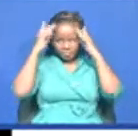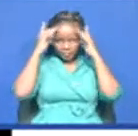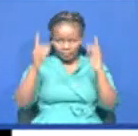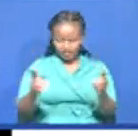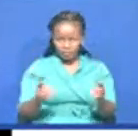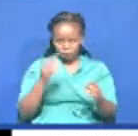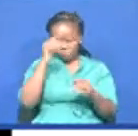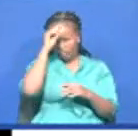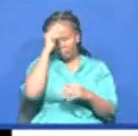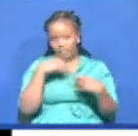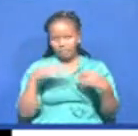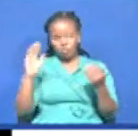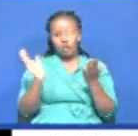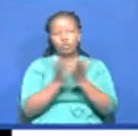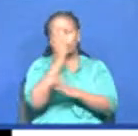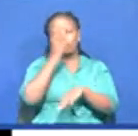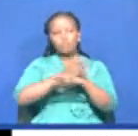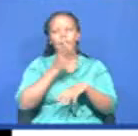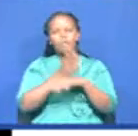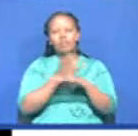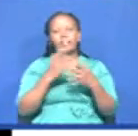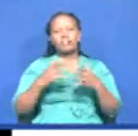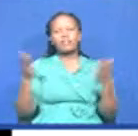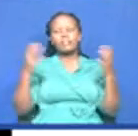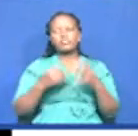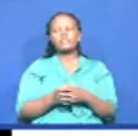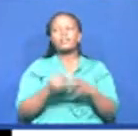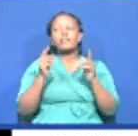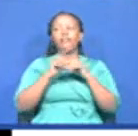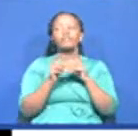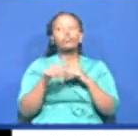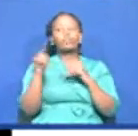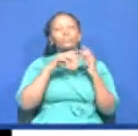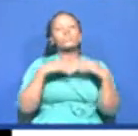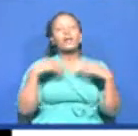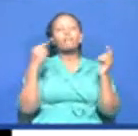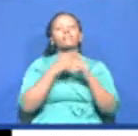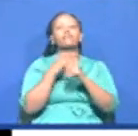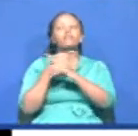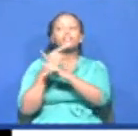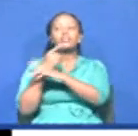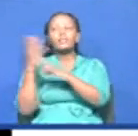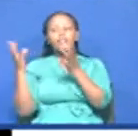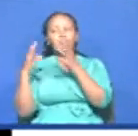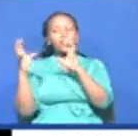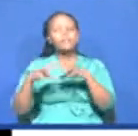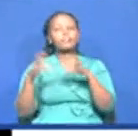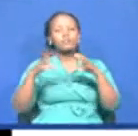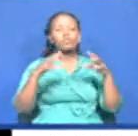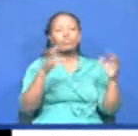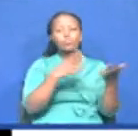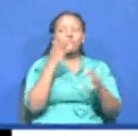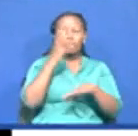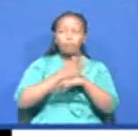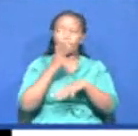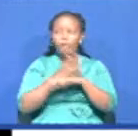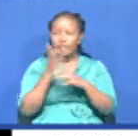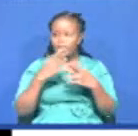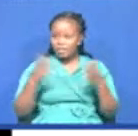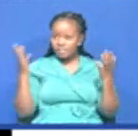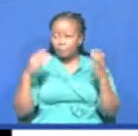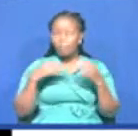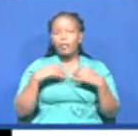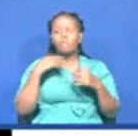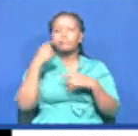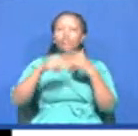of counterfeits. When you talk about counterfeits, there are different categories, and though campaigns have been running with the